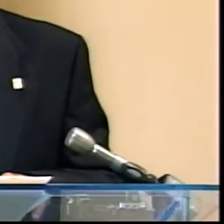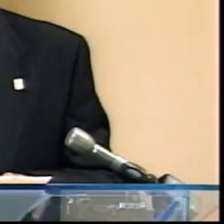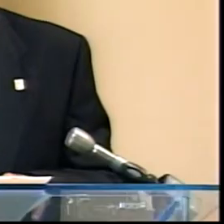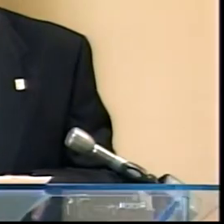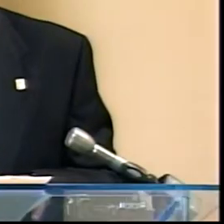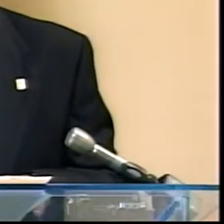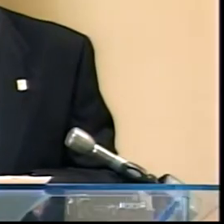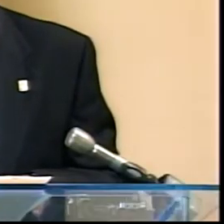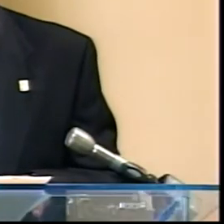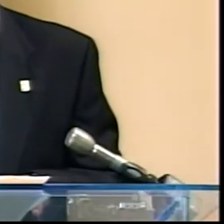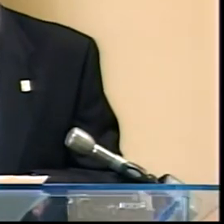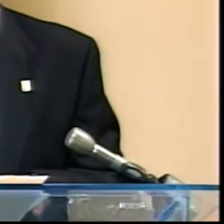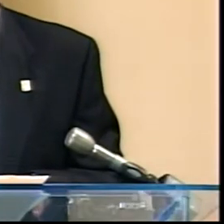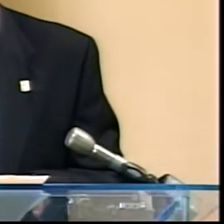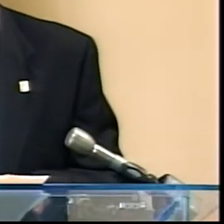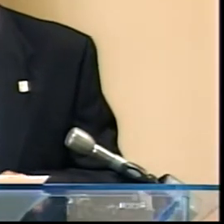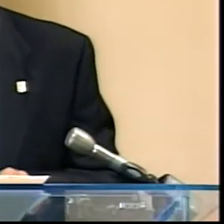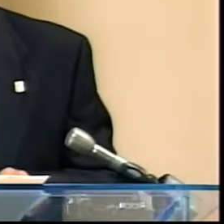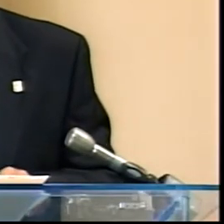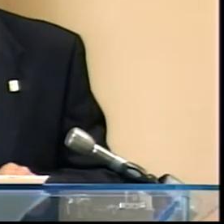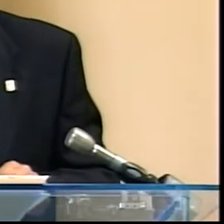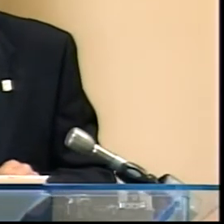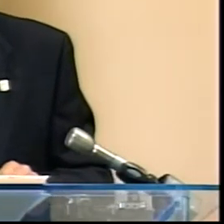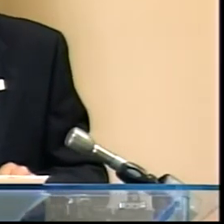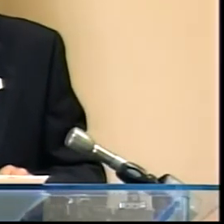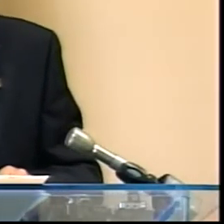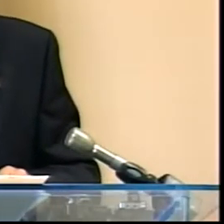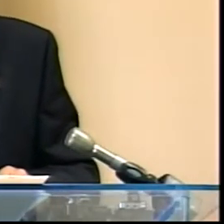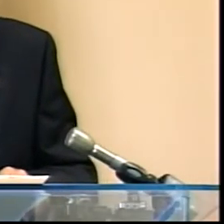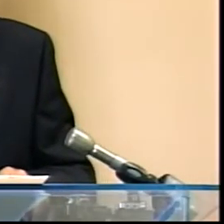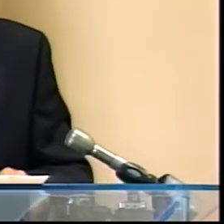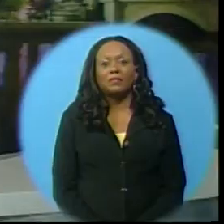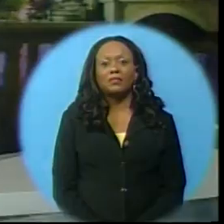and counsel directly where it is needed.